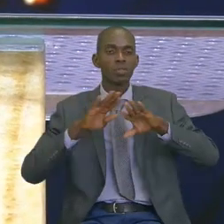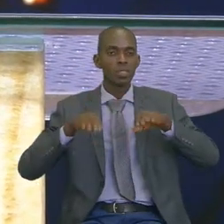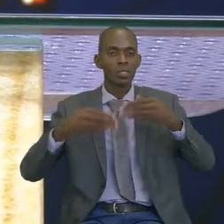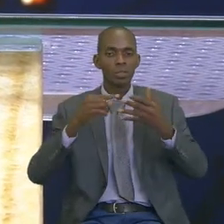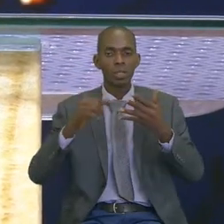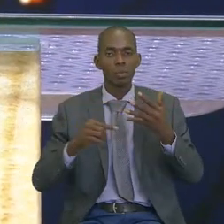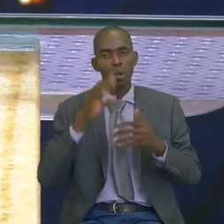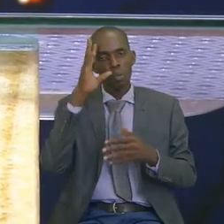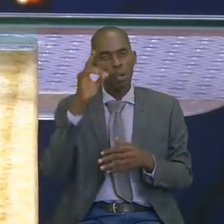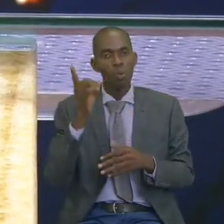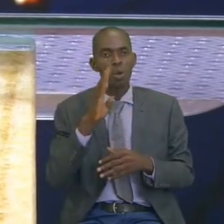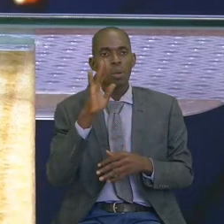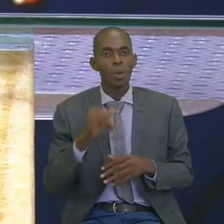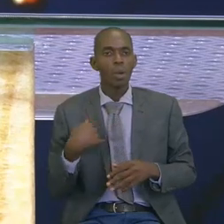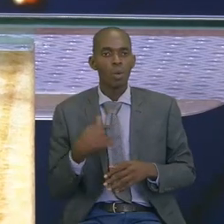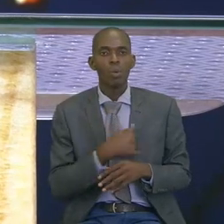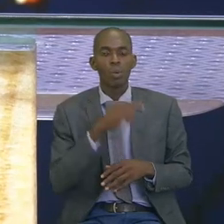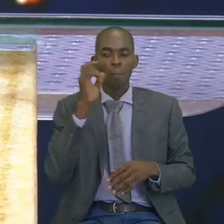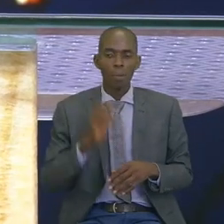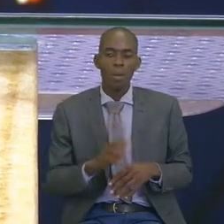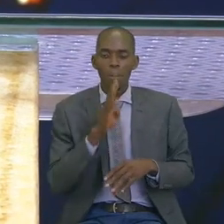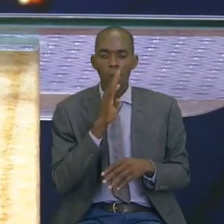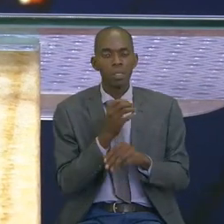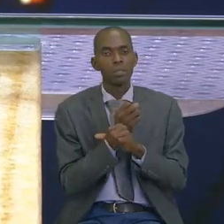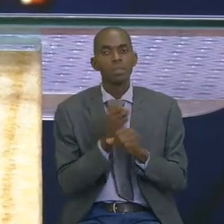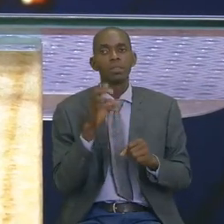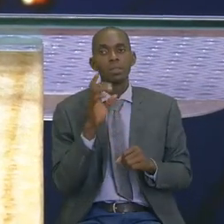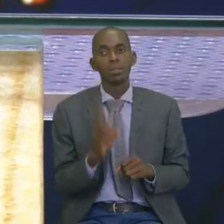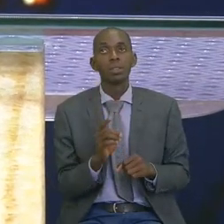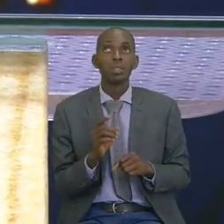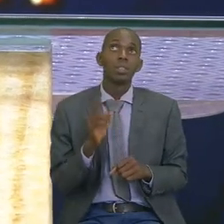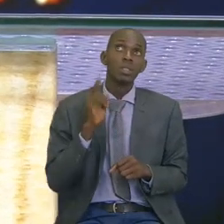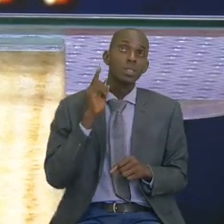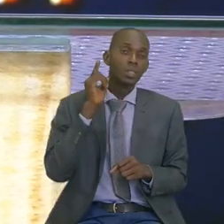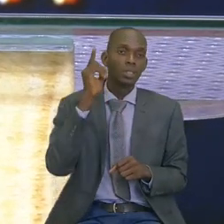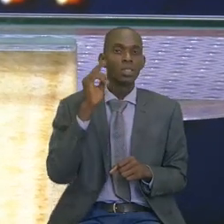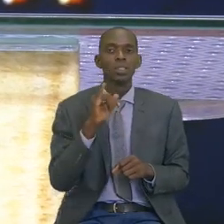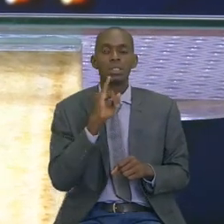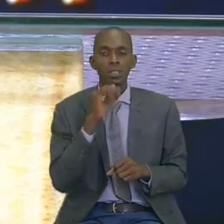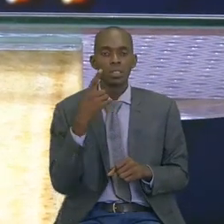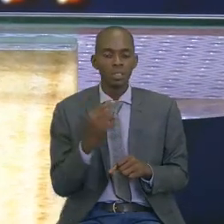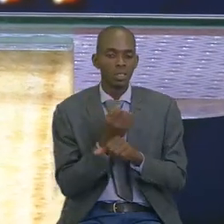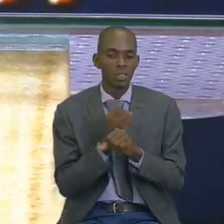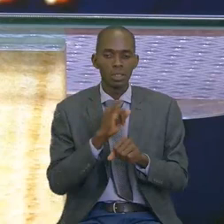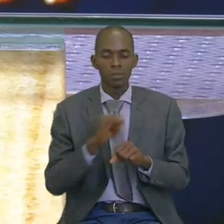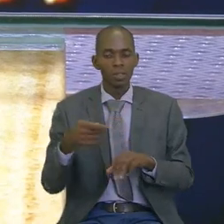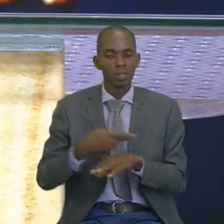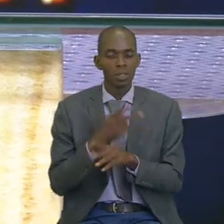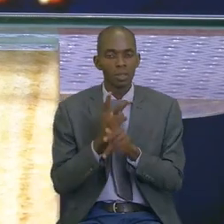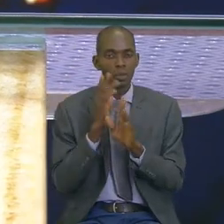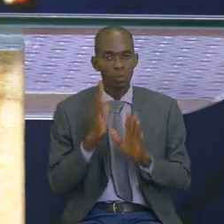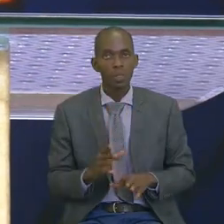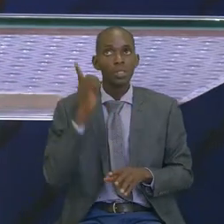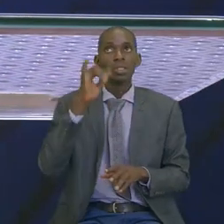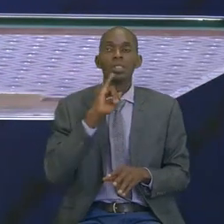men whereby we must be saved. He is the saving shepherd. He is the